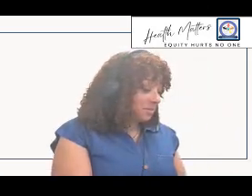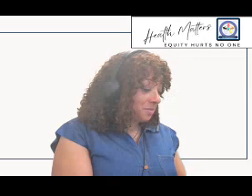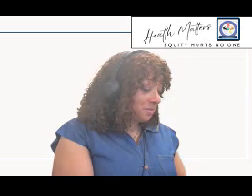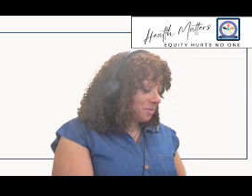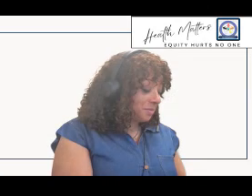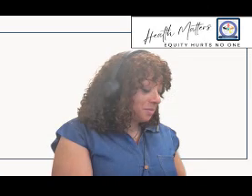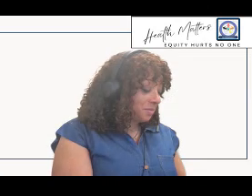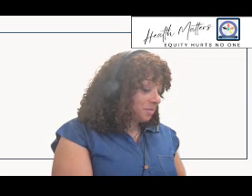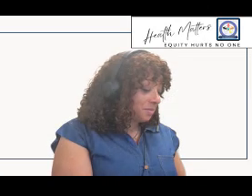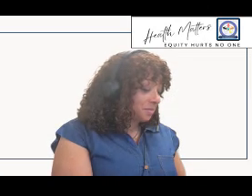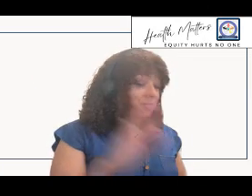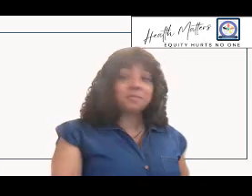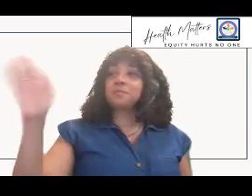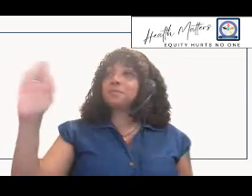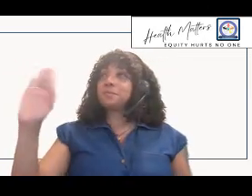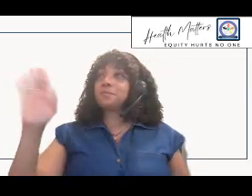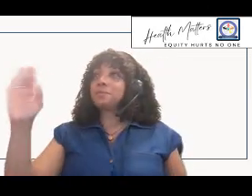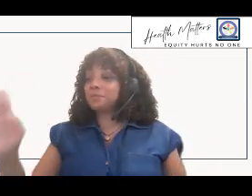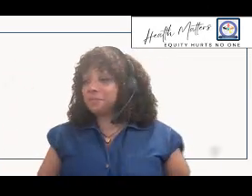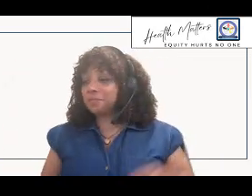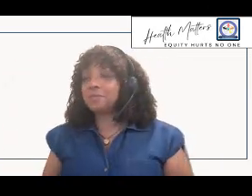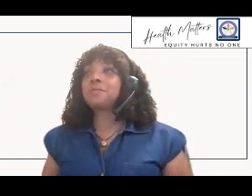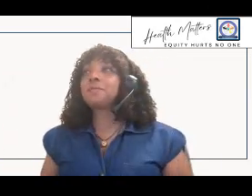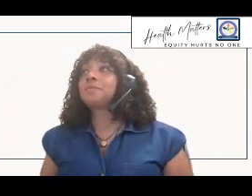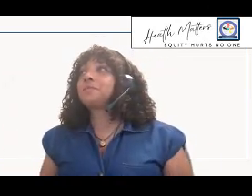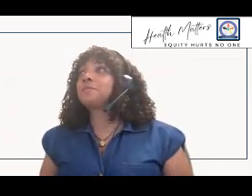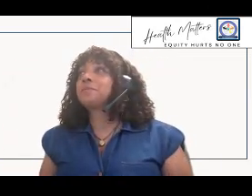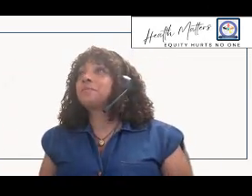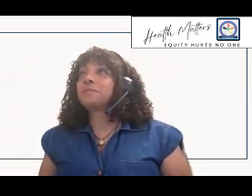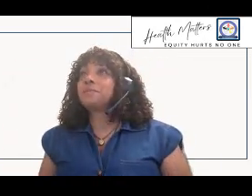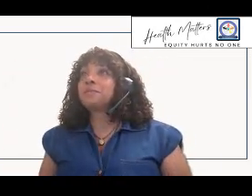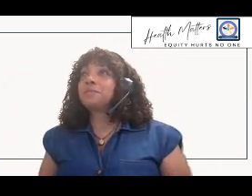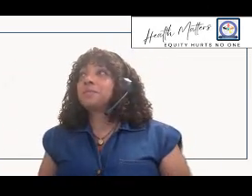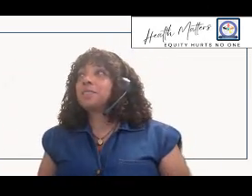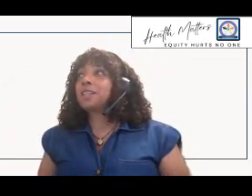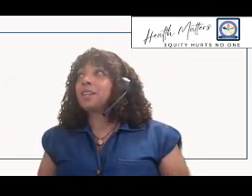and have a good one. Thank you. Thank you. Thanks, everybody. Bye.